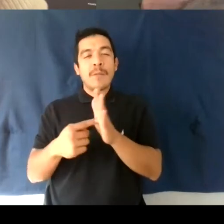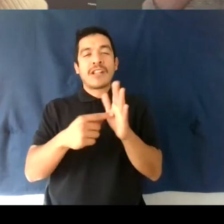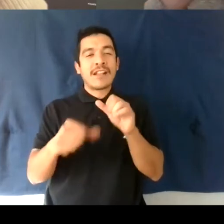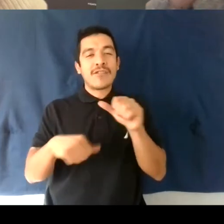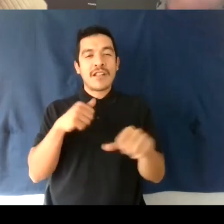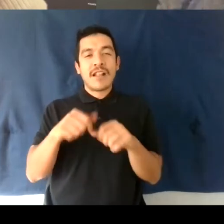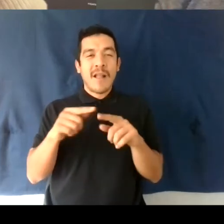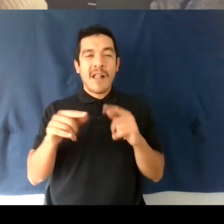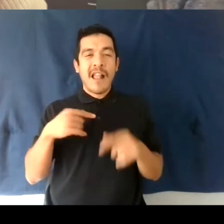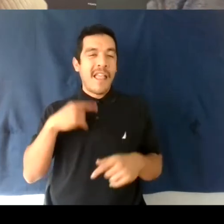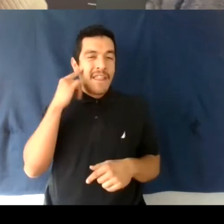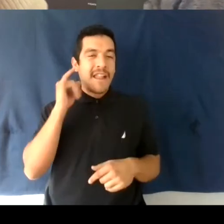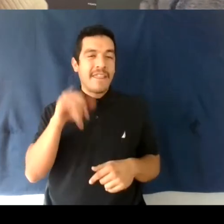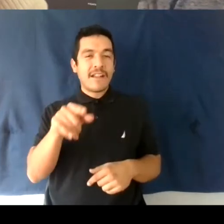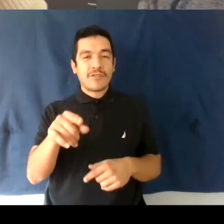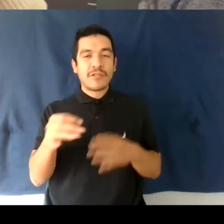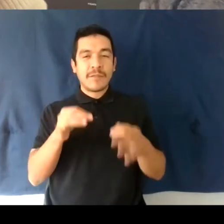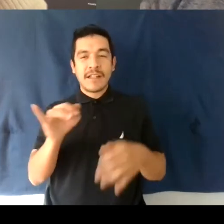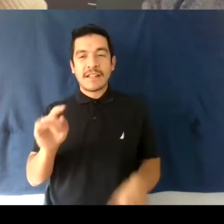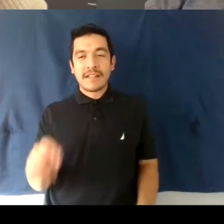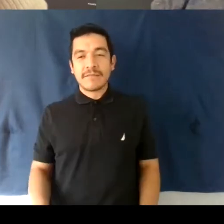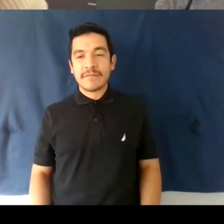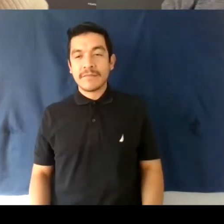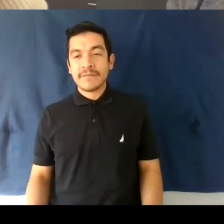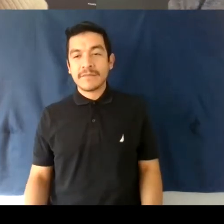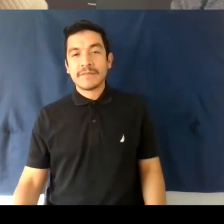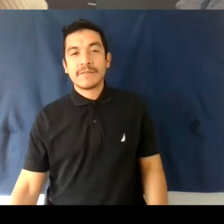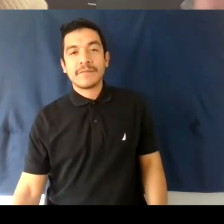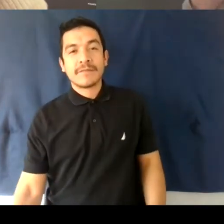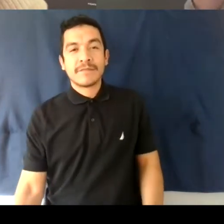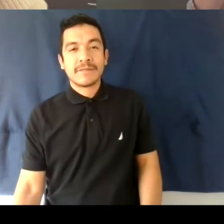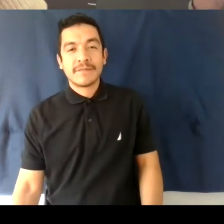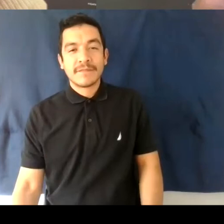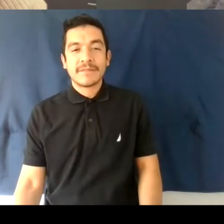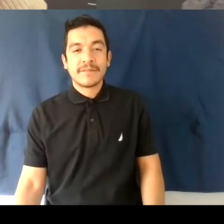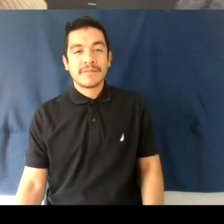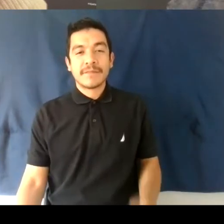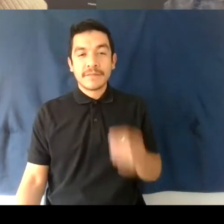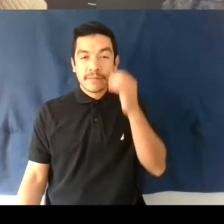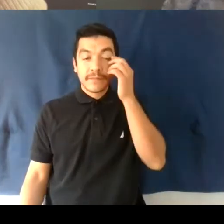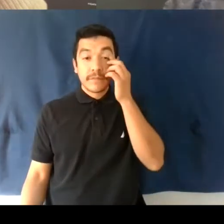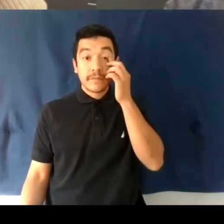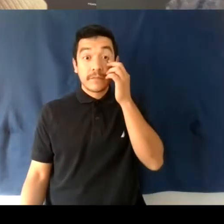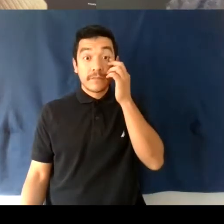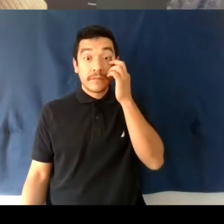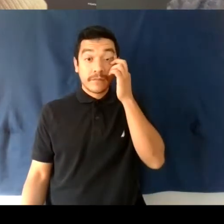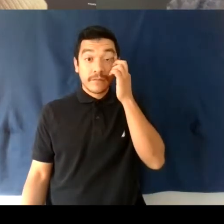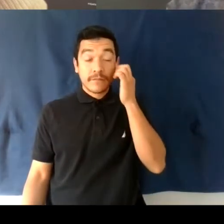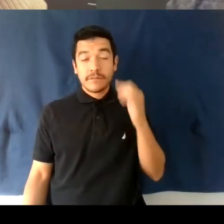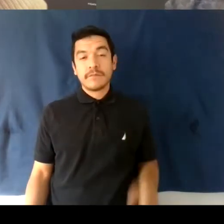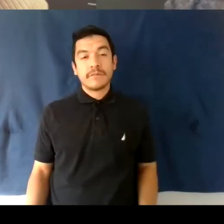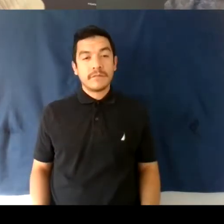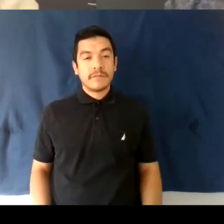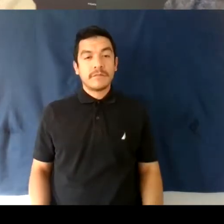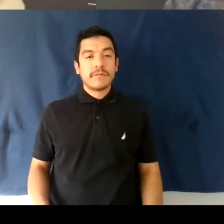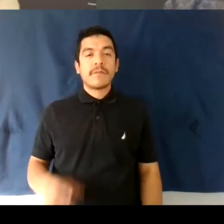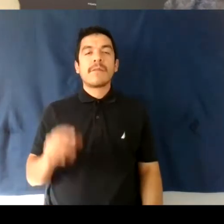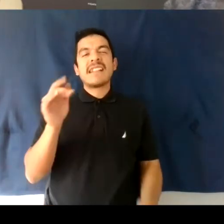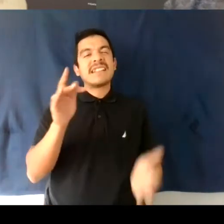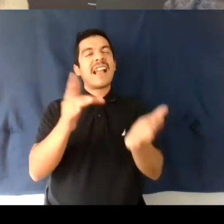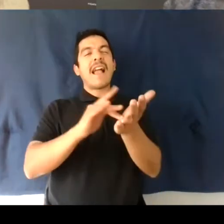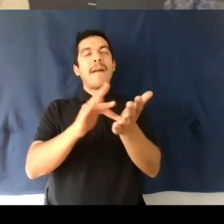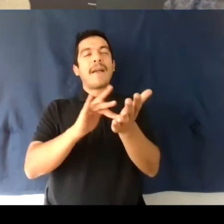But yeah, I feel like oh yeah, thank you for dropping that link in the Yeah, chat. it's a